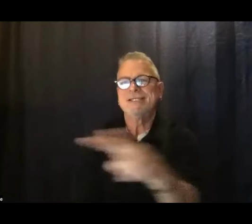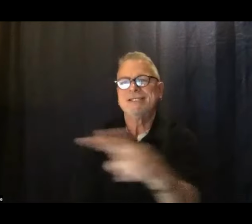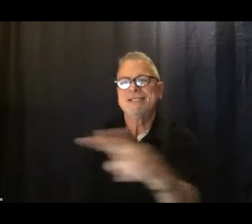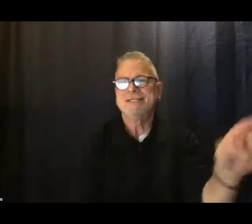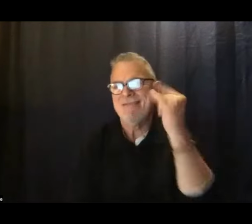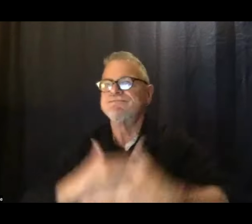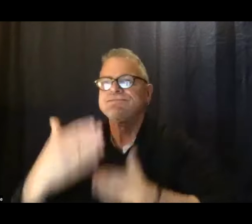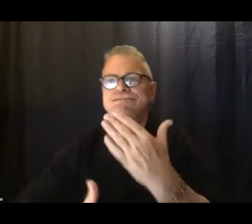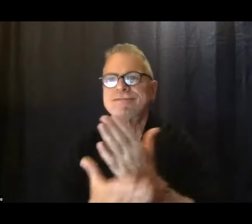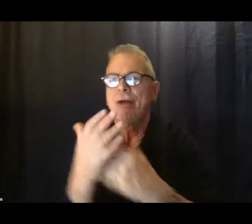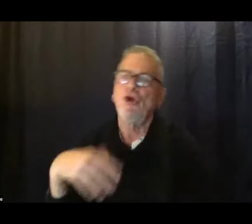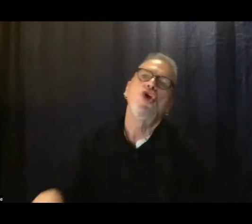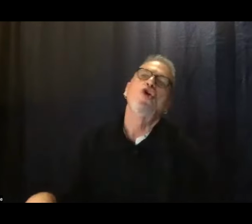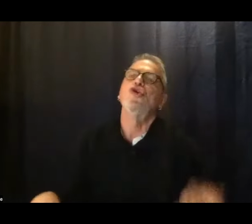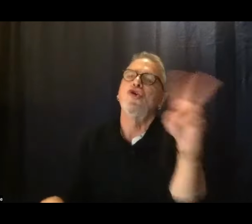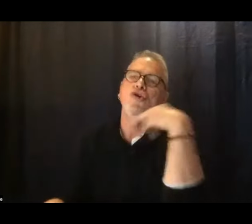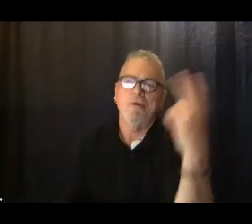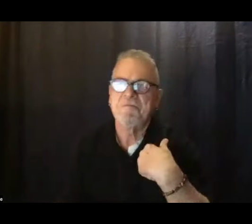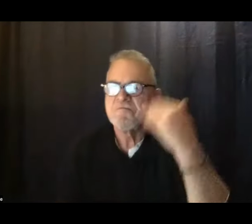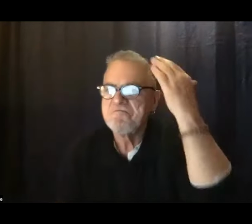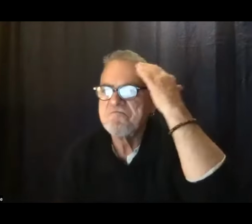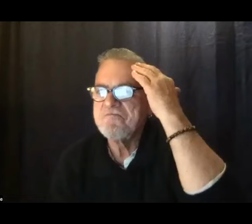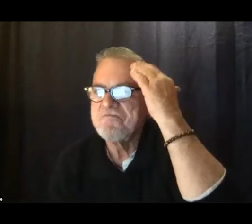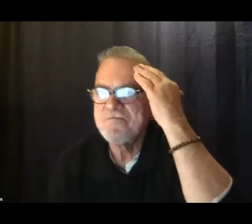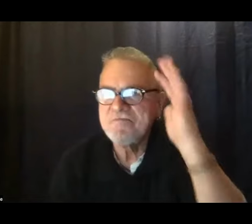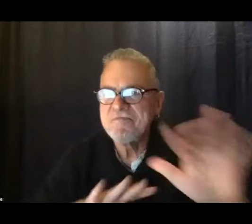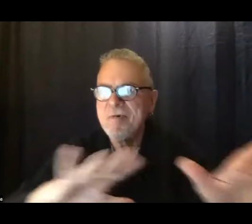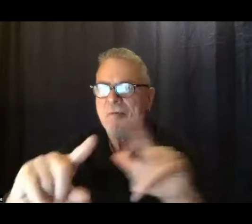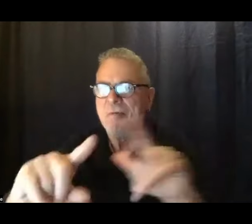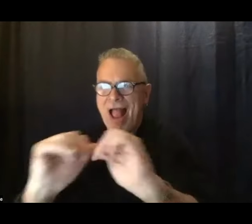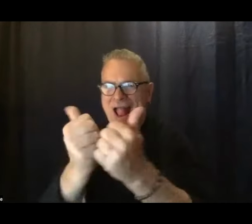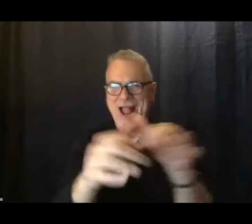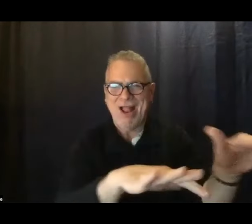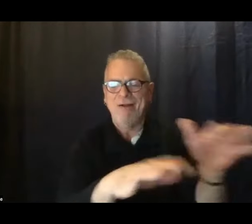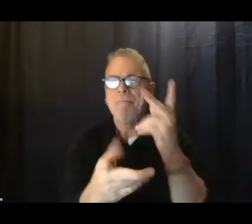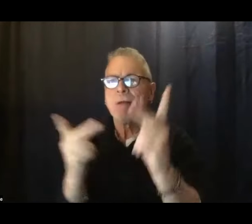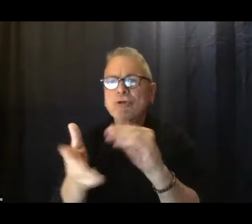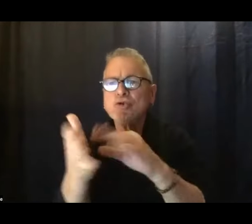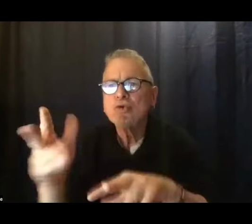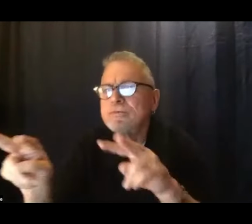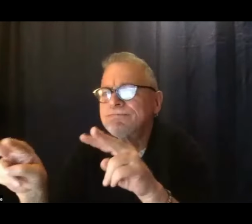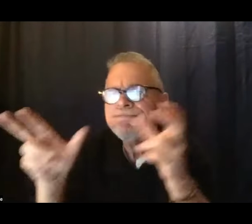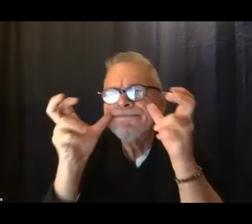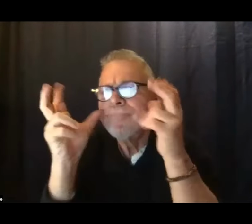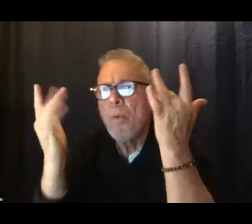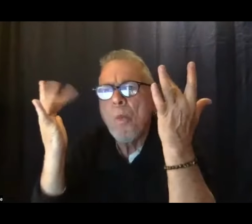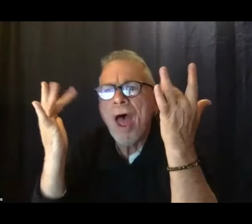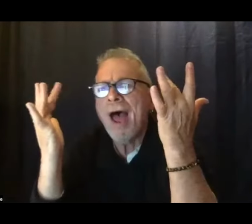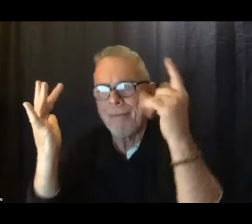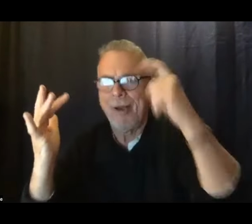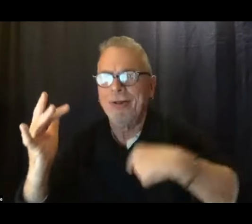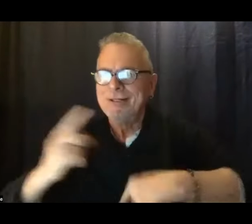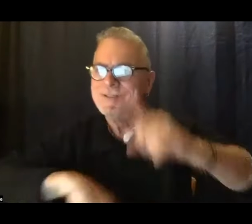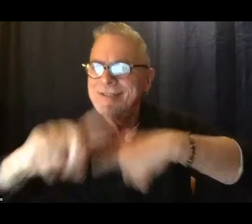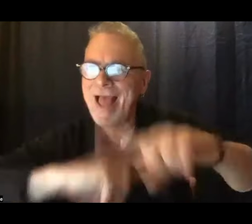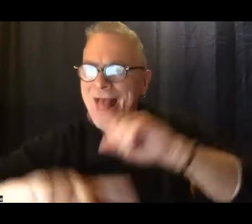students. And I can, I tell them, it's so important to be able to start to understand the language before you can